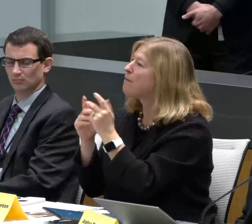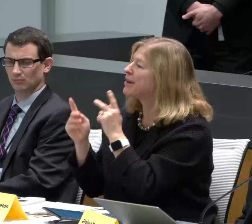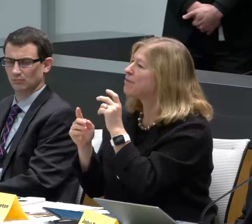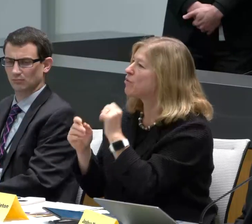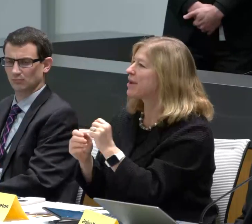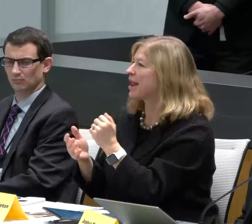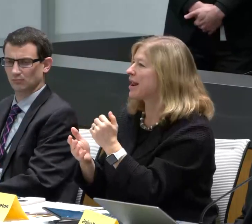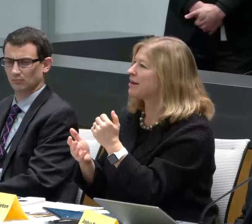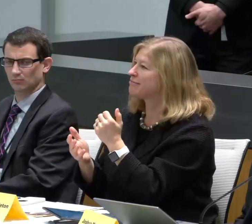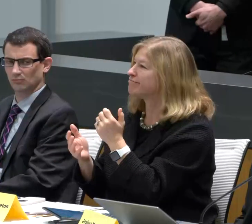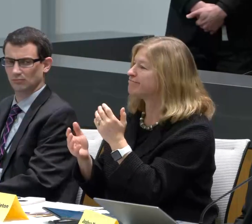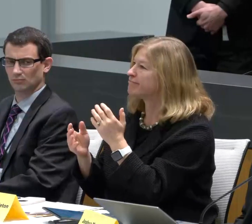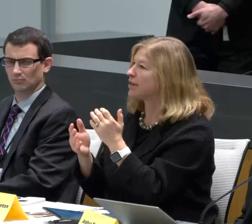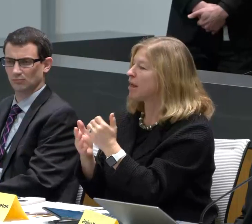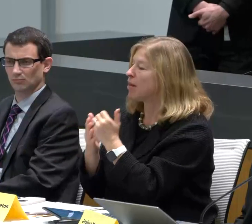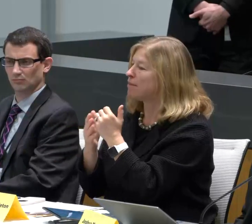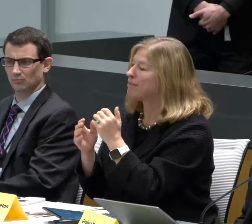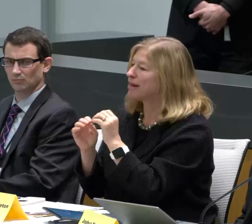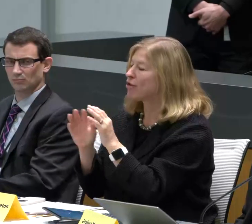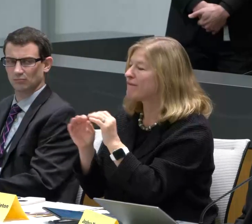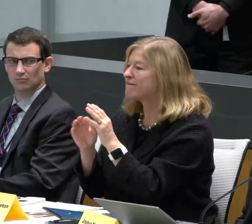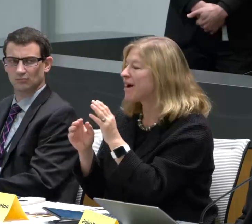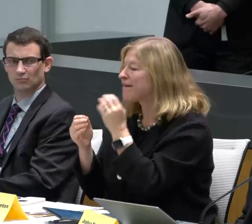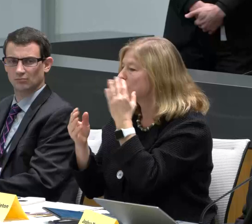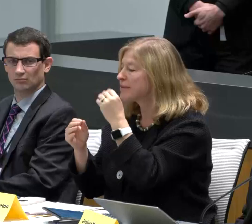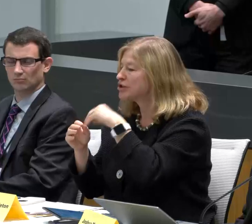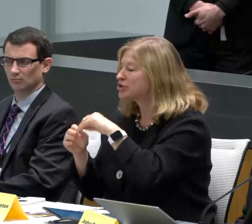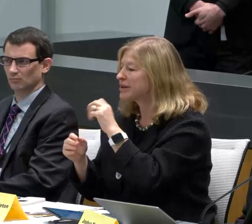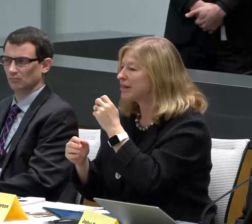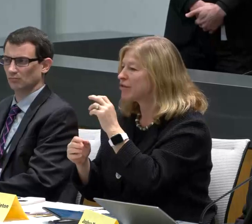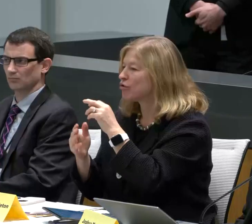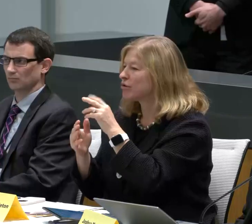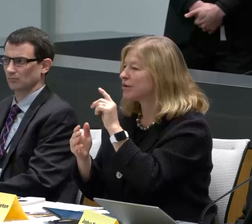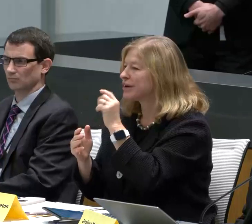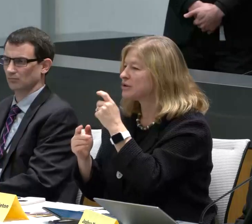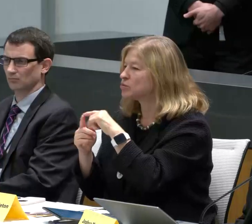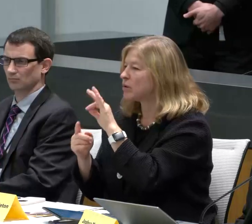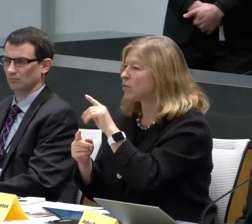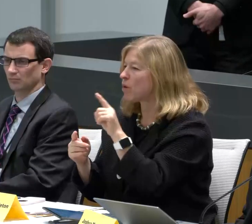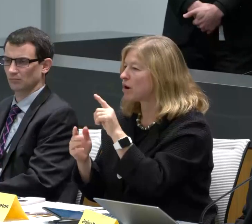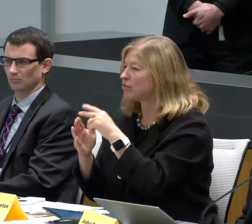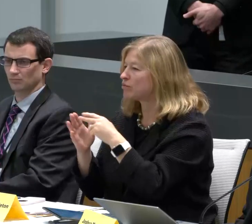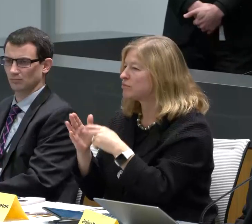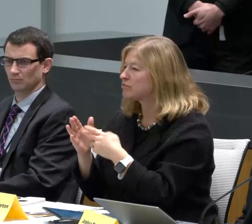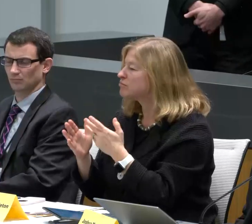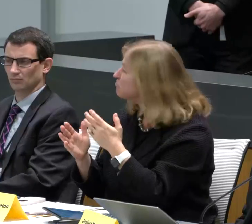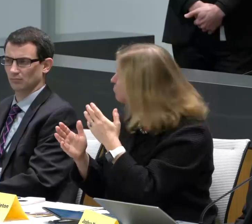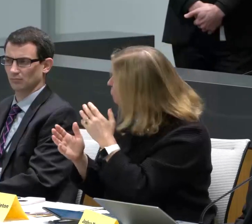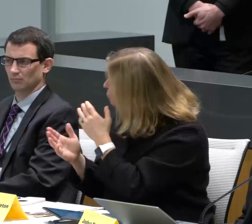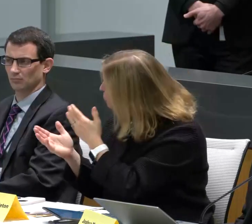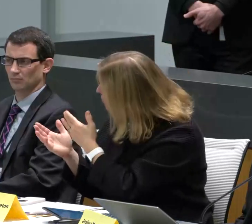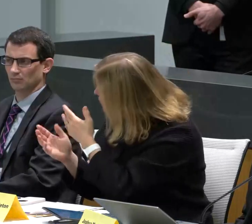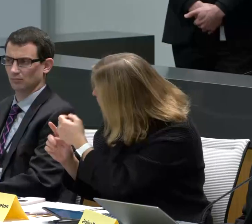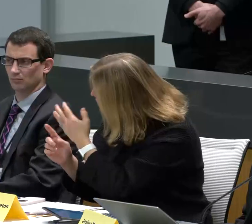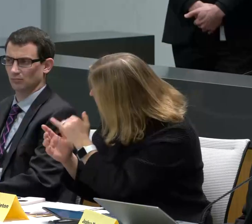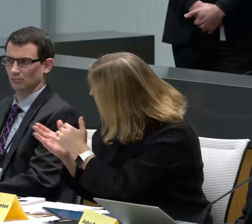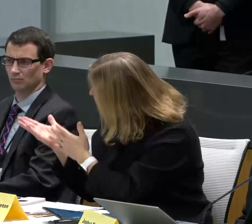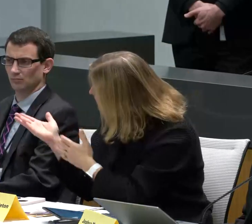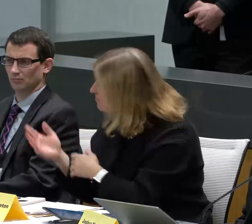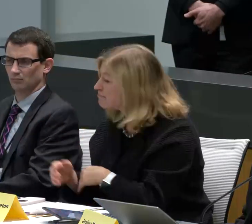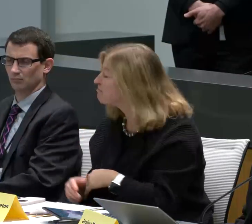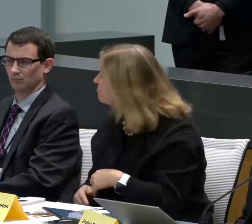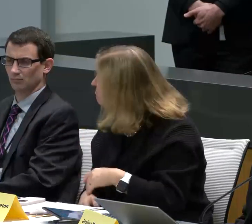us, as was previously mentioned. Perhaps you can help clarify as well the information in the text to 911